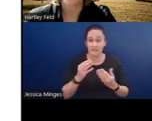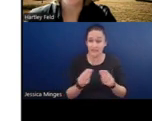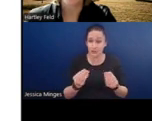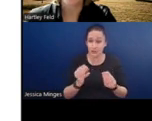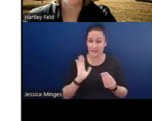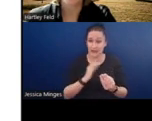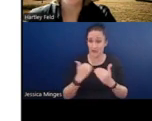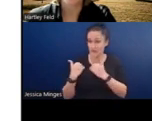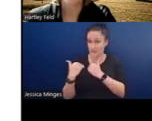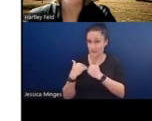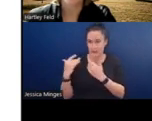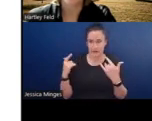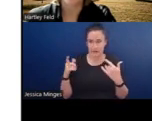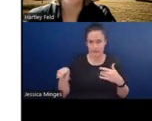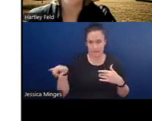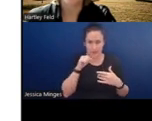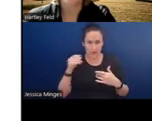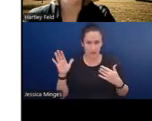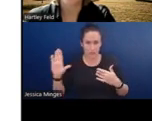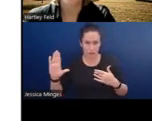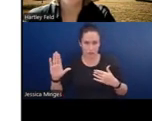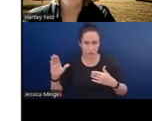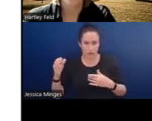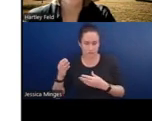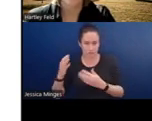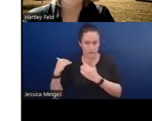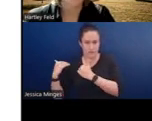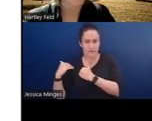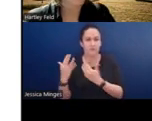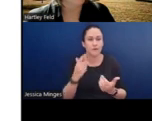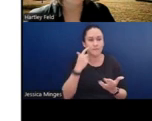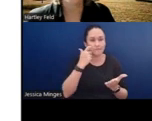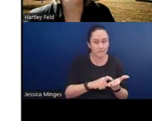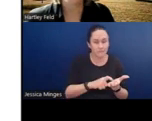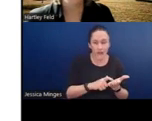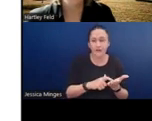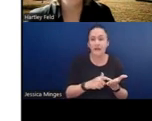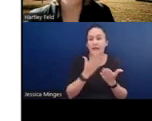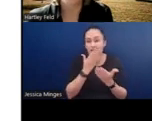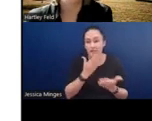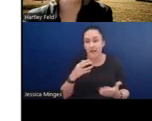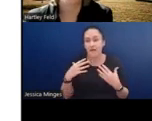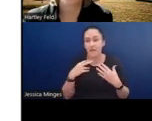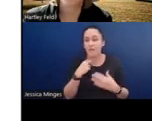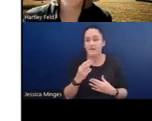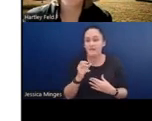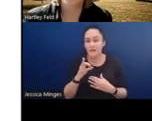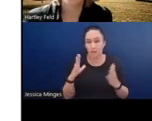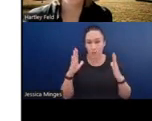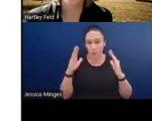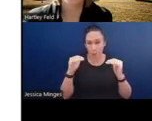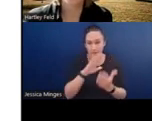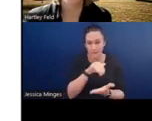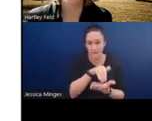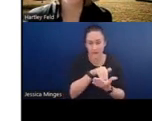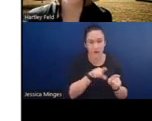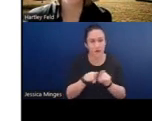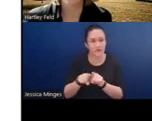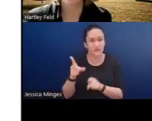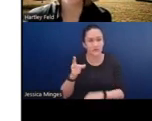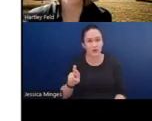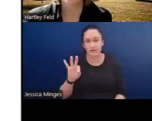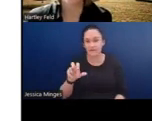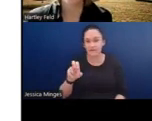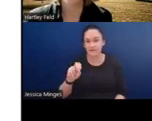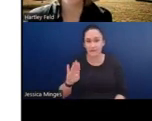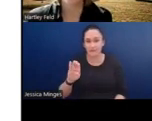theirs. And then to also acknowledge and thank Voices of Hope. And we also acknowledge that Dr. Fallin-Bennett was a